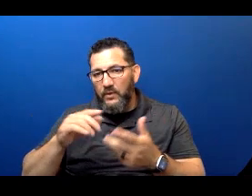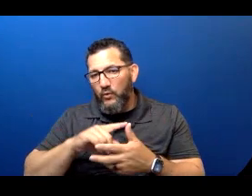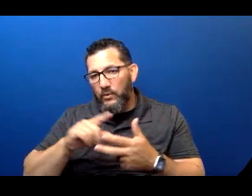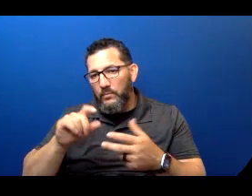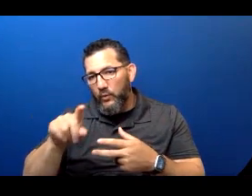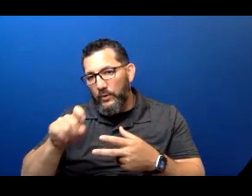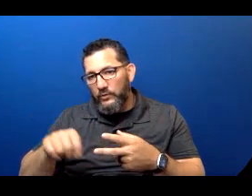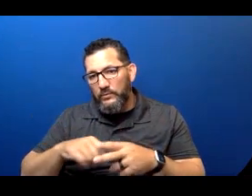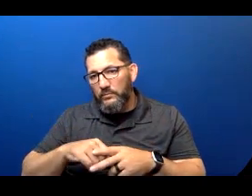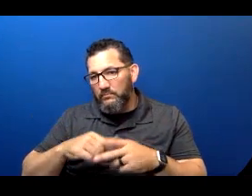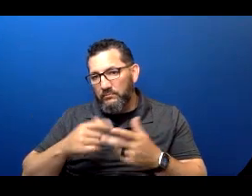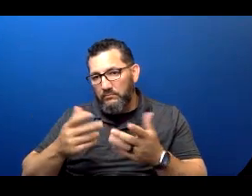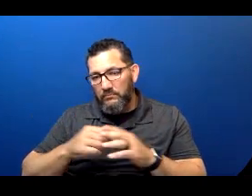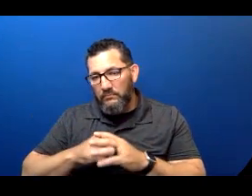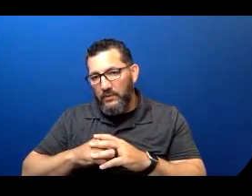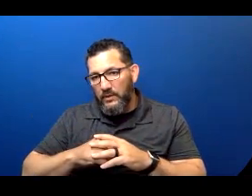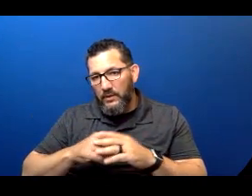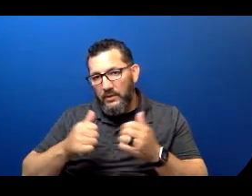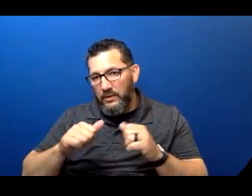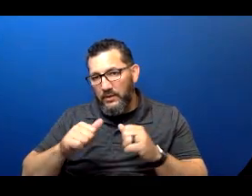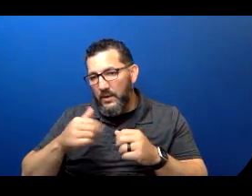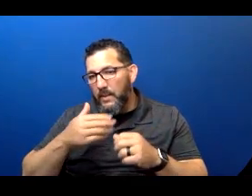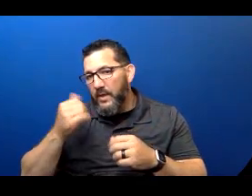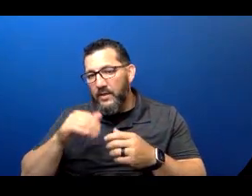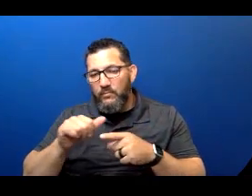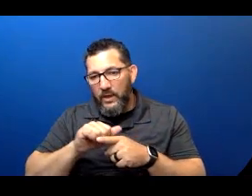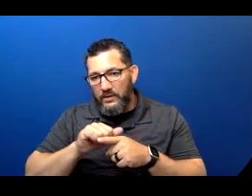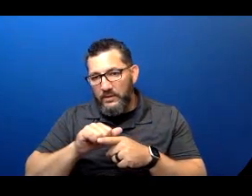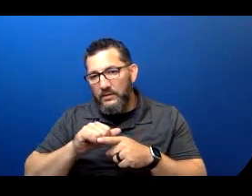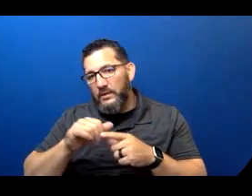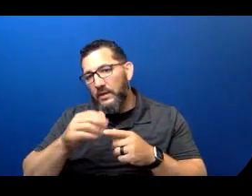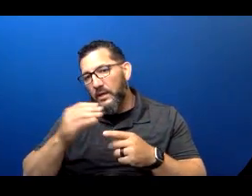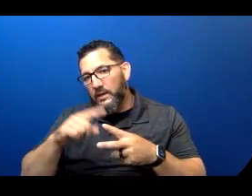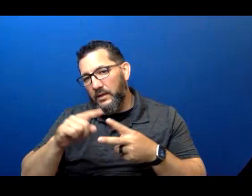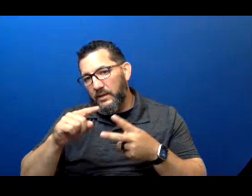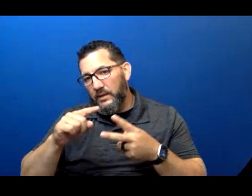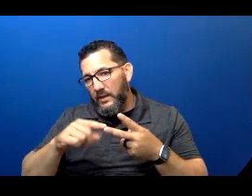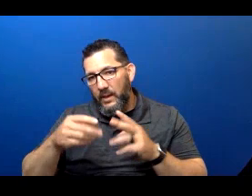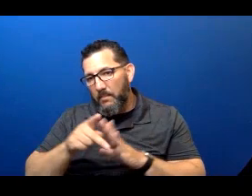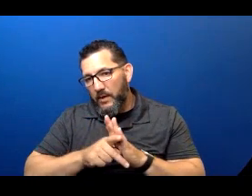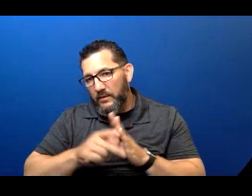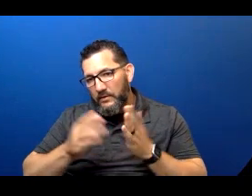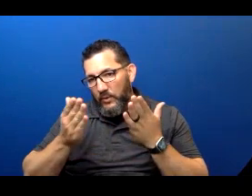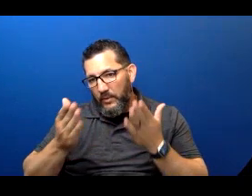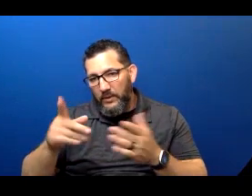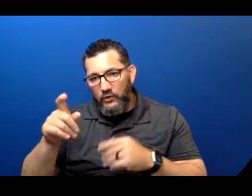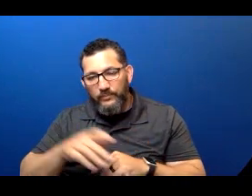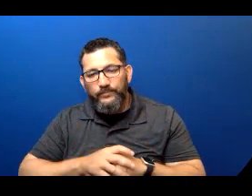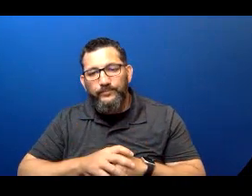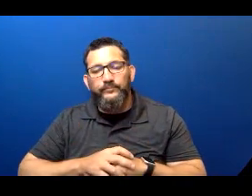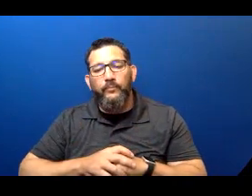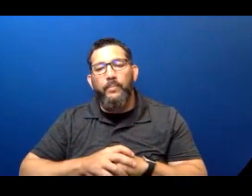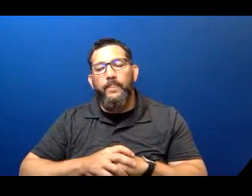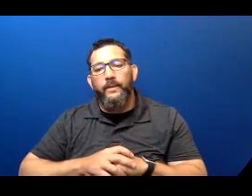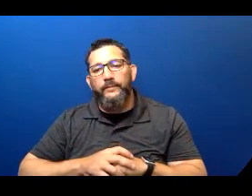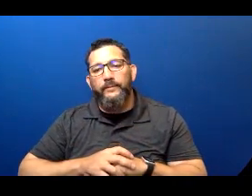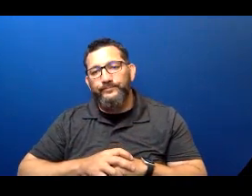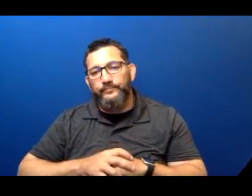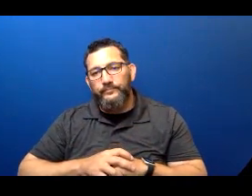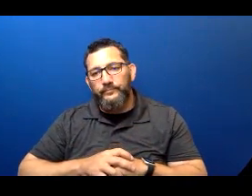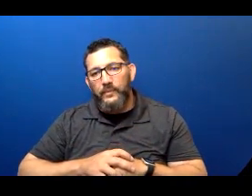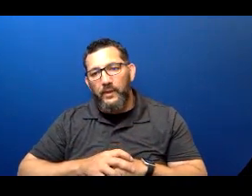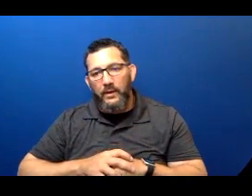two questions. Any best practices that can be shared and any policy recommendations? Yes. And